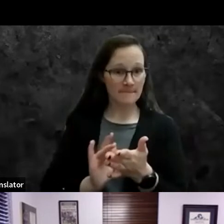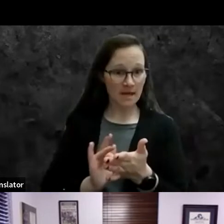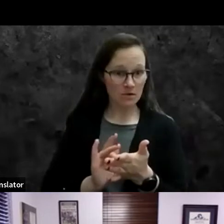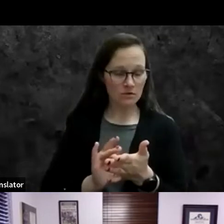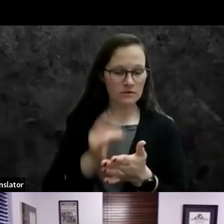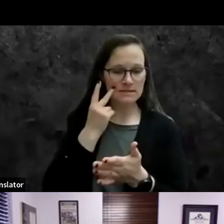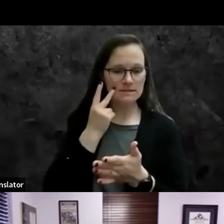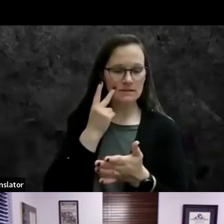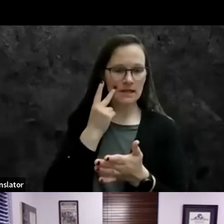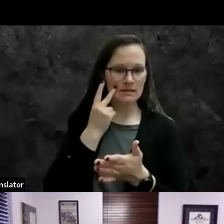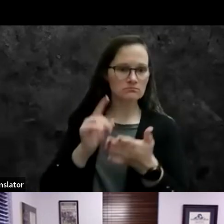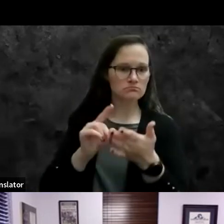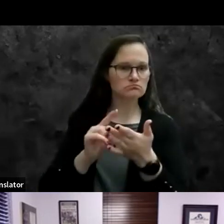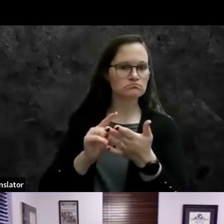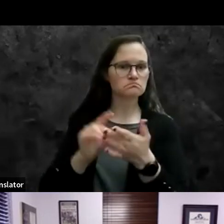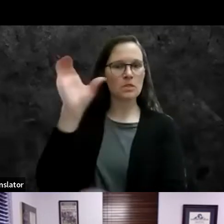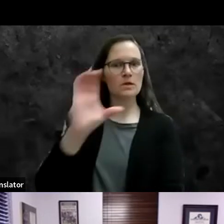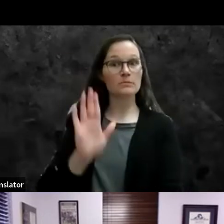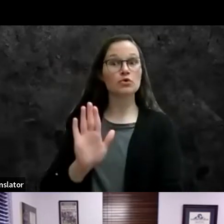its sensitivity and specificity is.